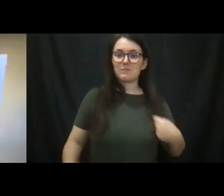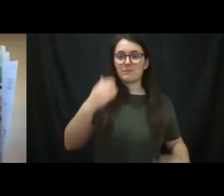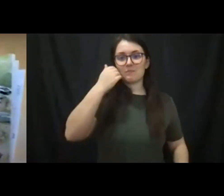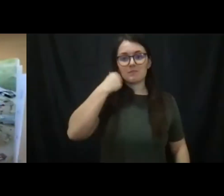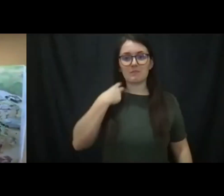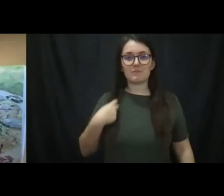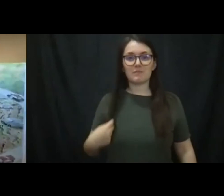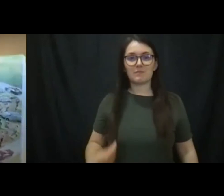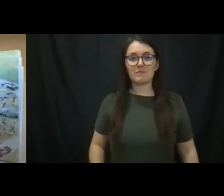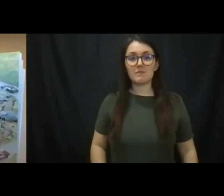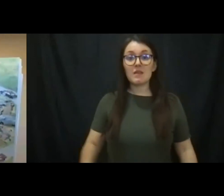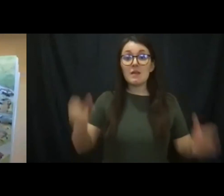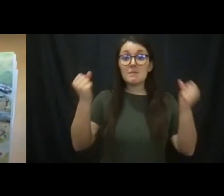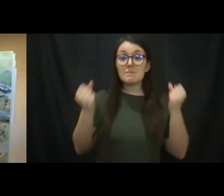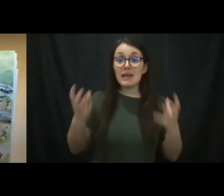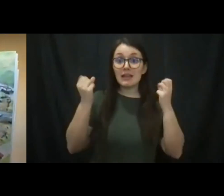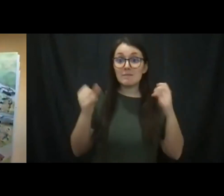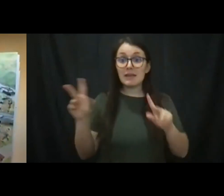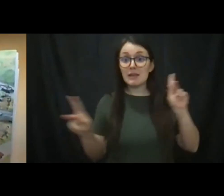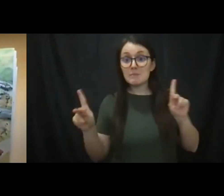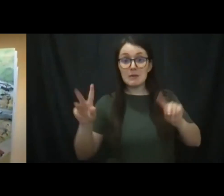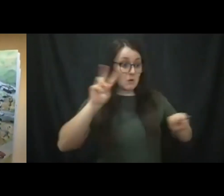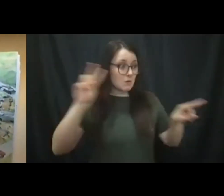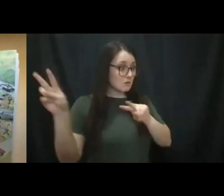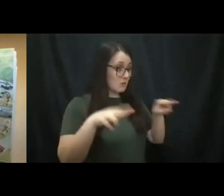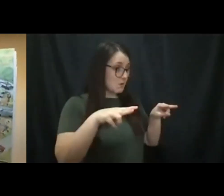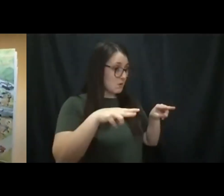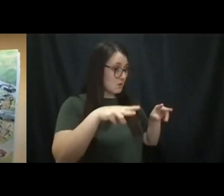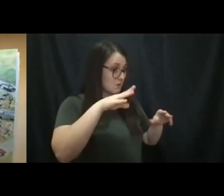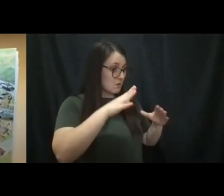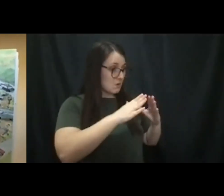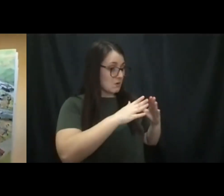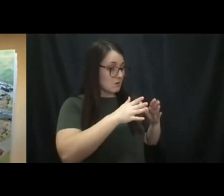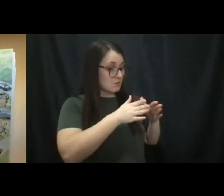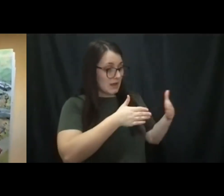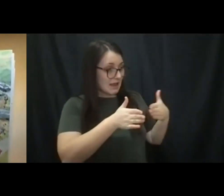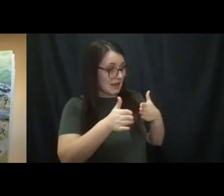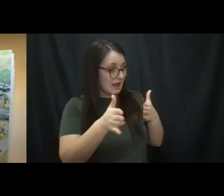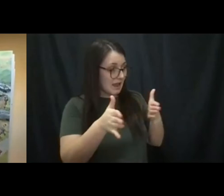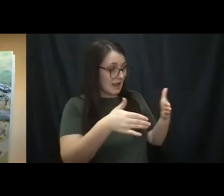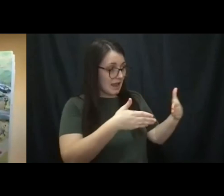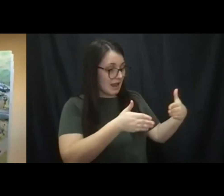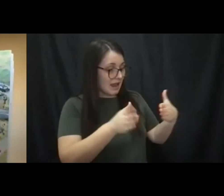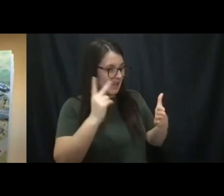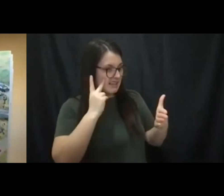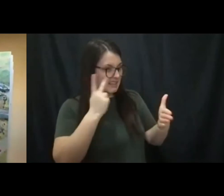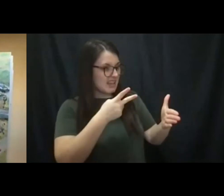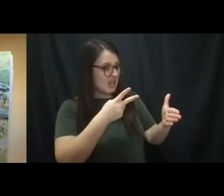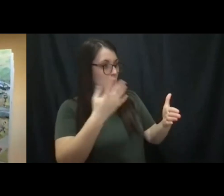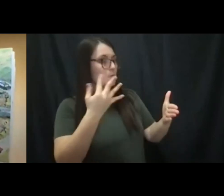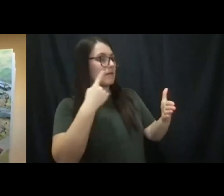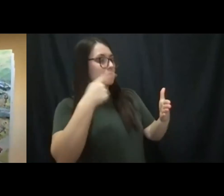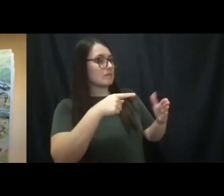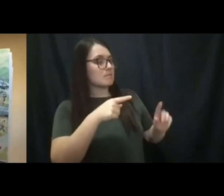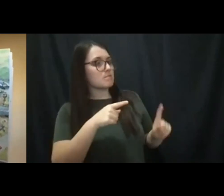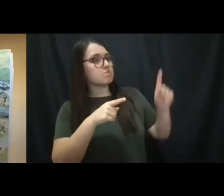Hundreds of people came to see Humphrey in the river. They would stare out at the water, waiting for him to come up for air. Then